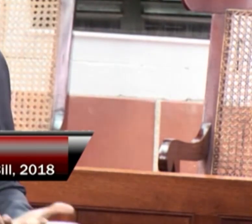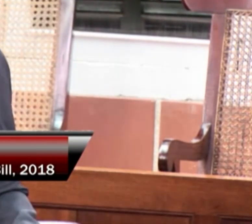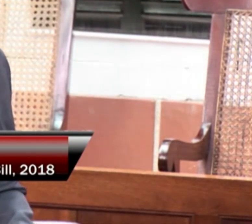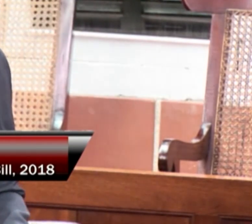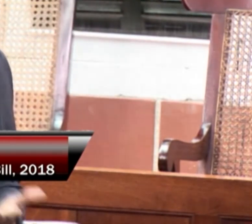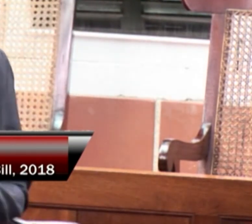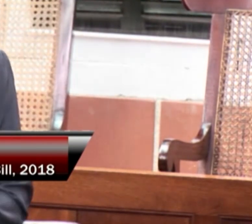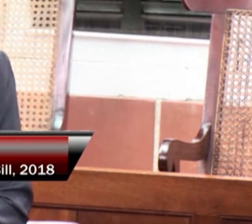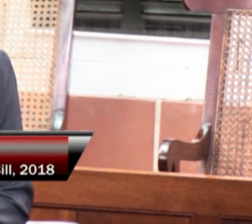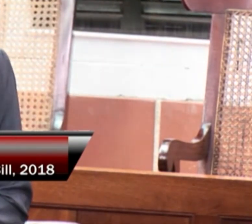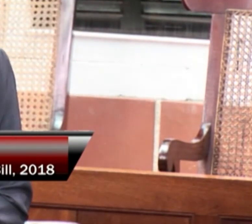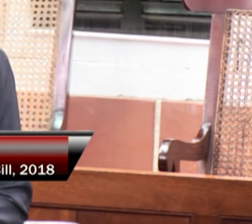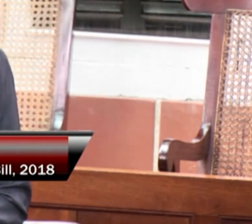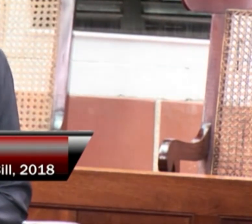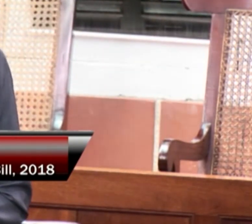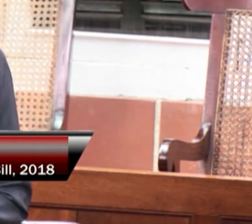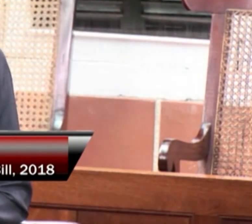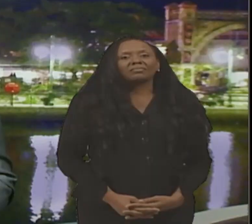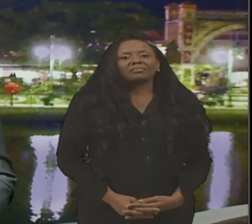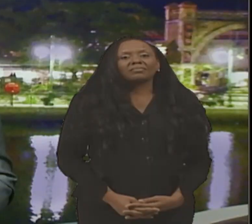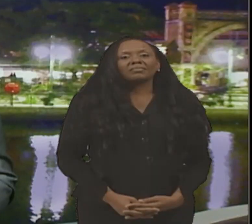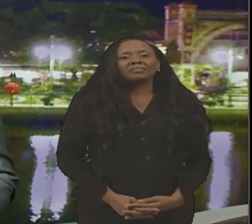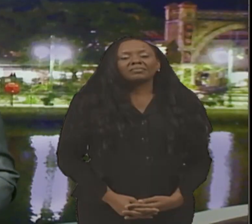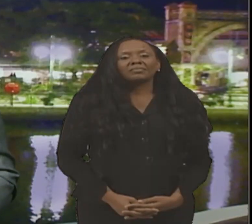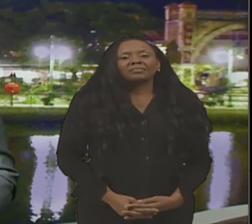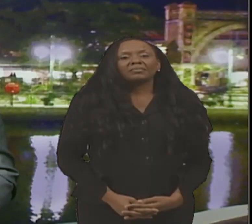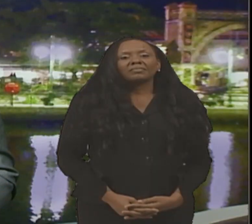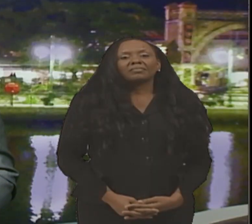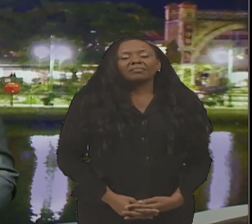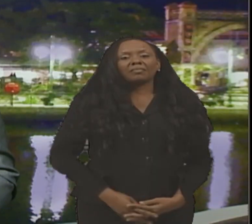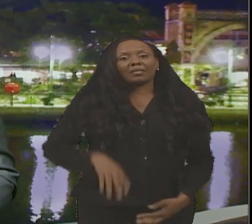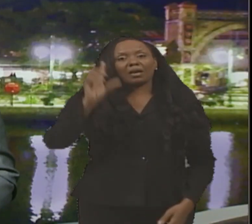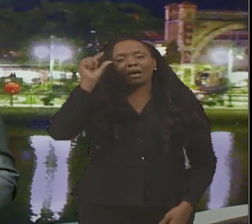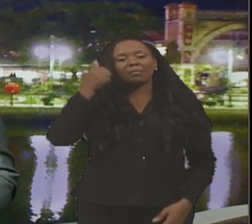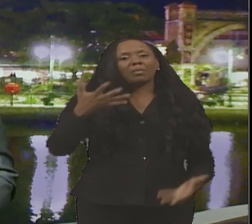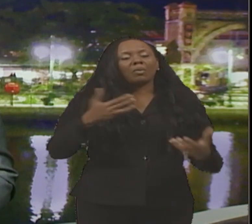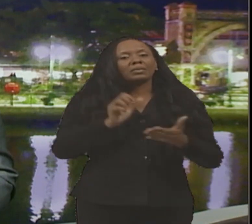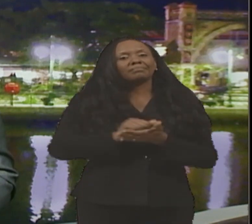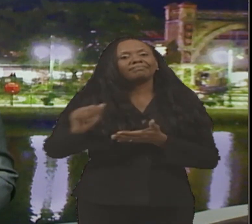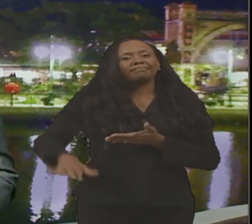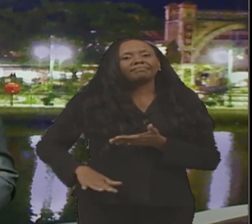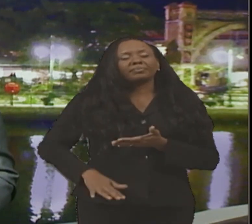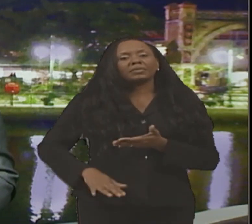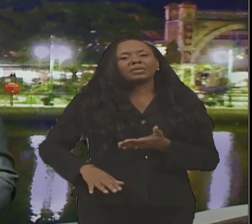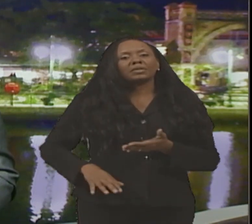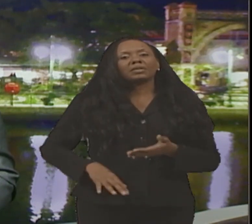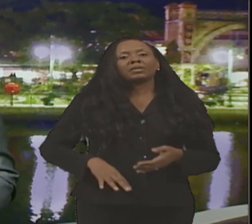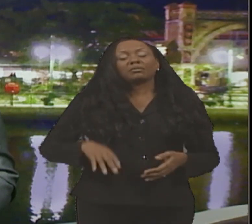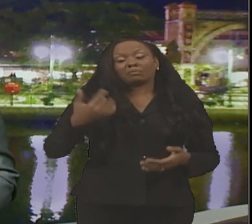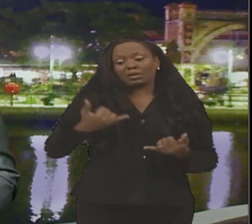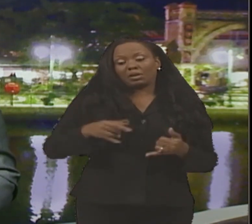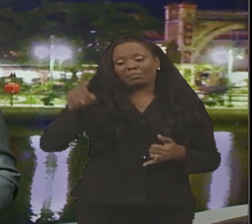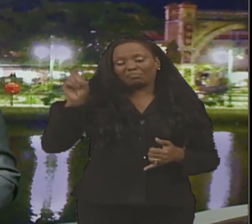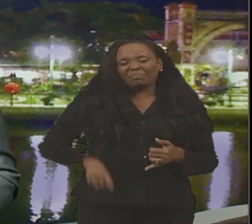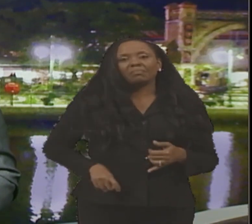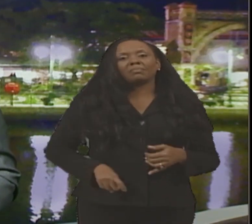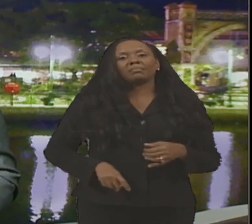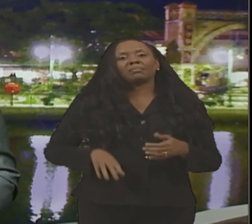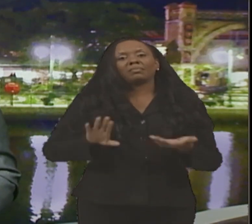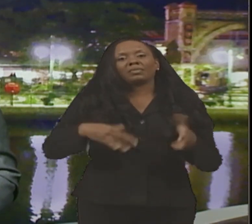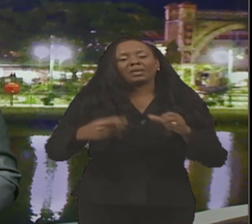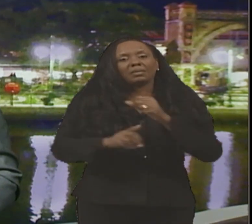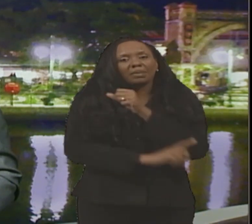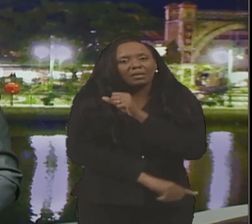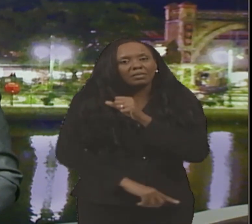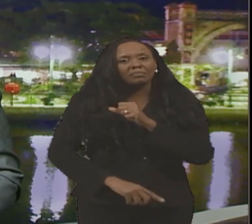to change their lives. And as government seeks to abolish the mandatory aspect of the death penalty for people